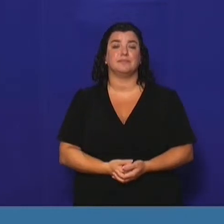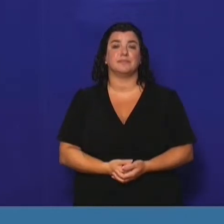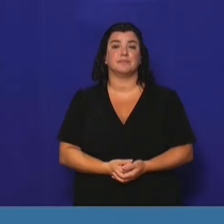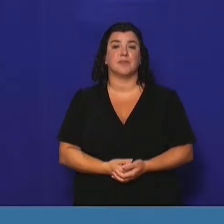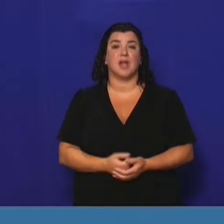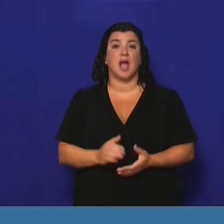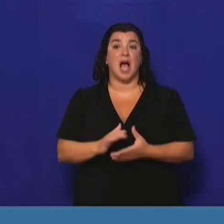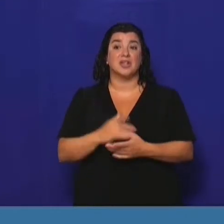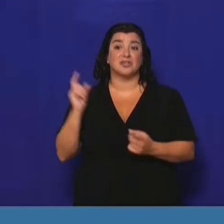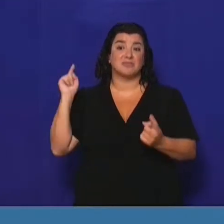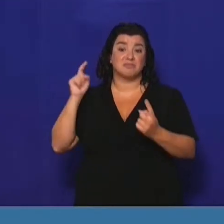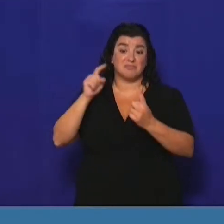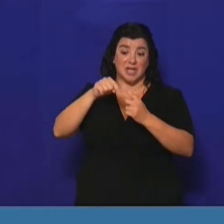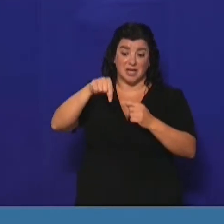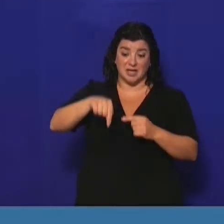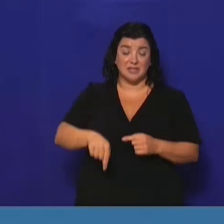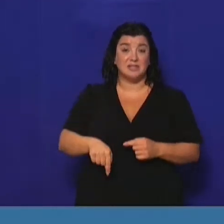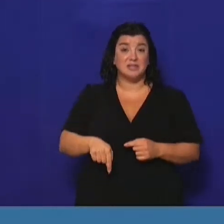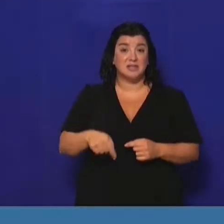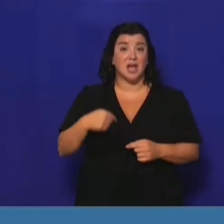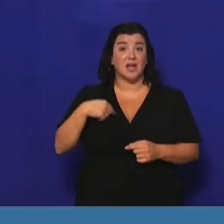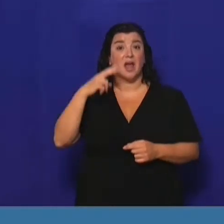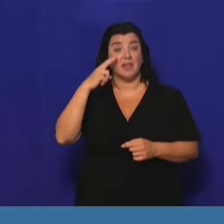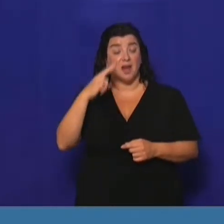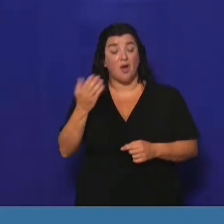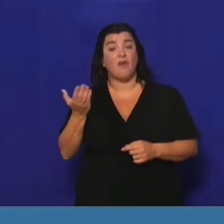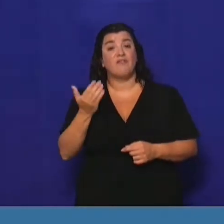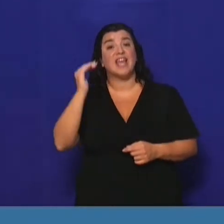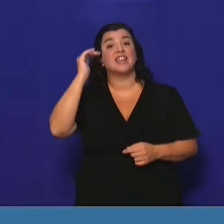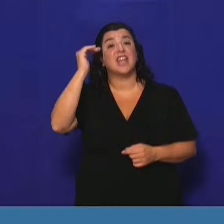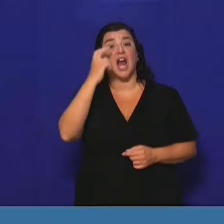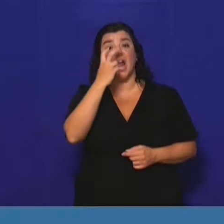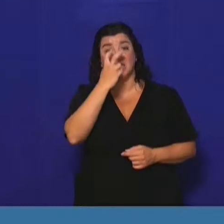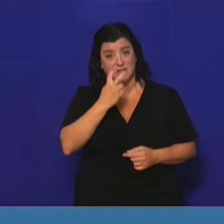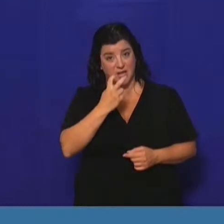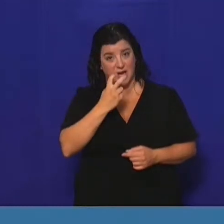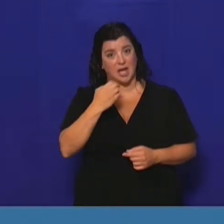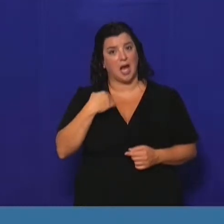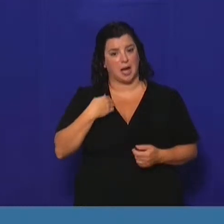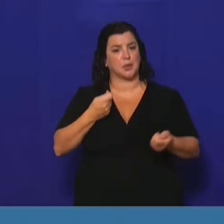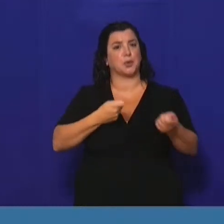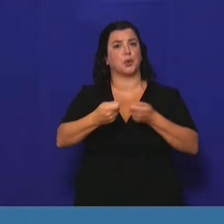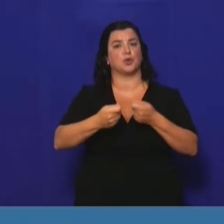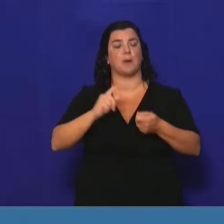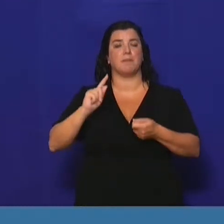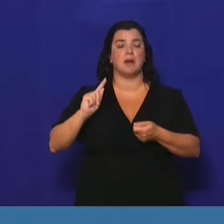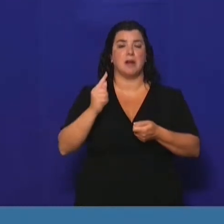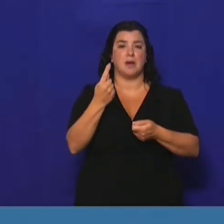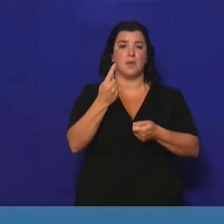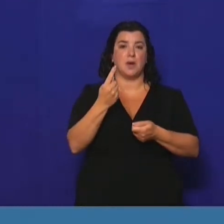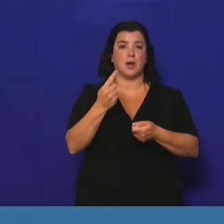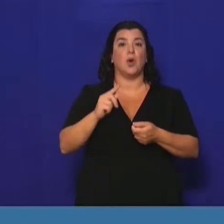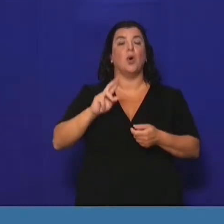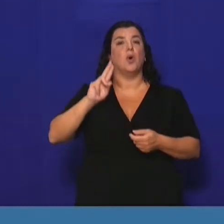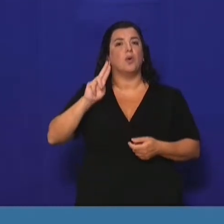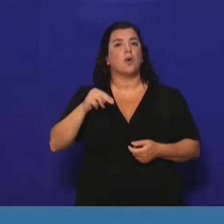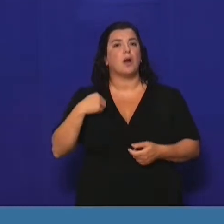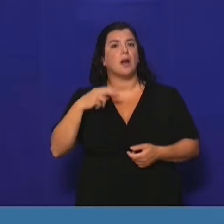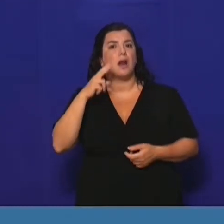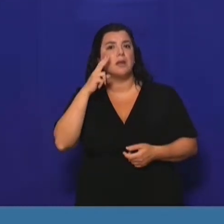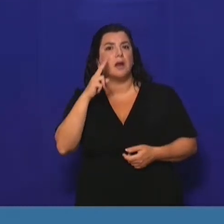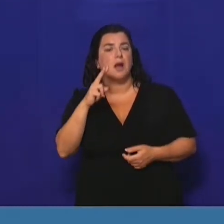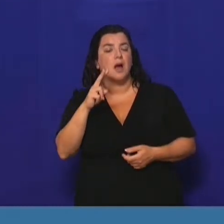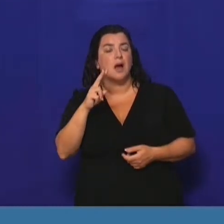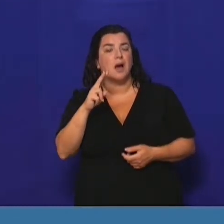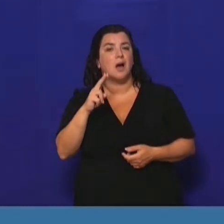we had were related to old people's homes, and we have taken the control in those areas. But also we appeal